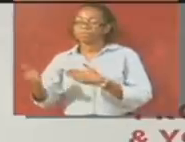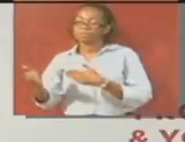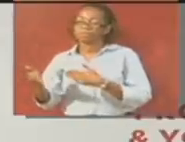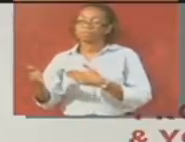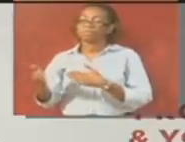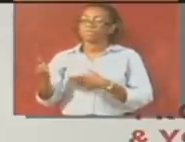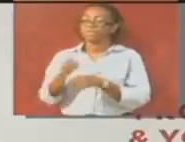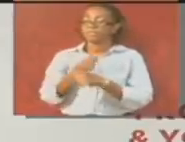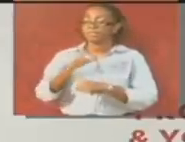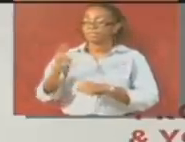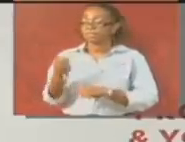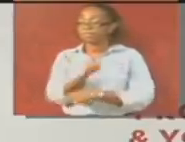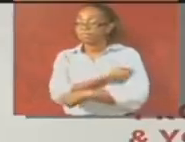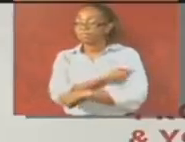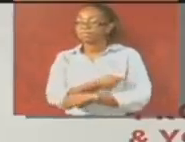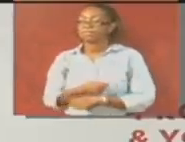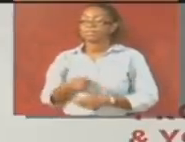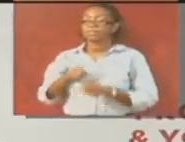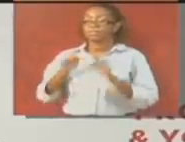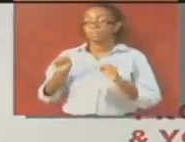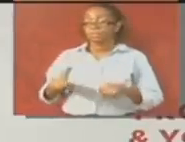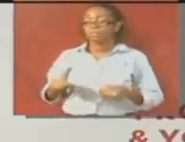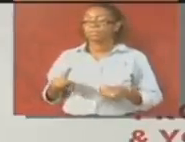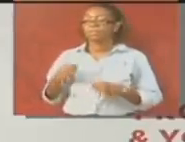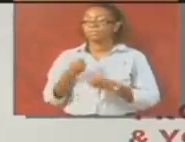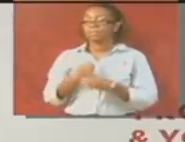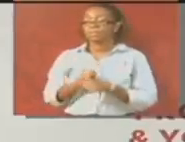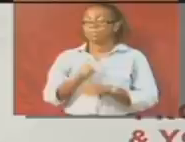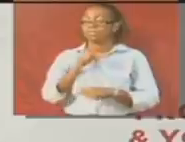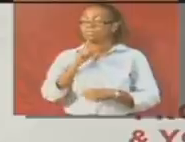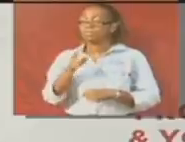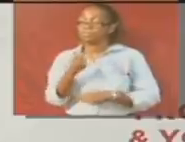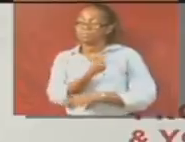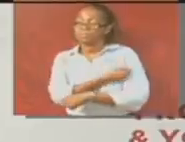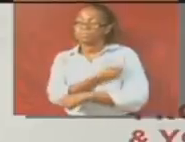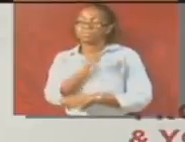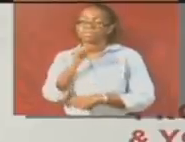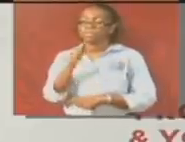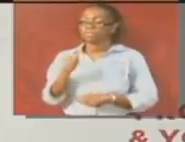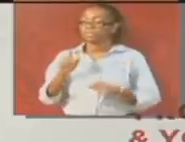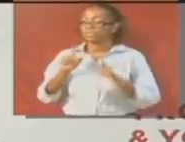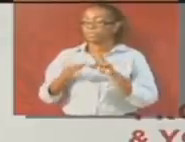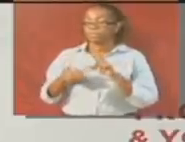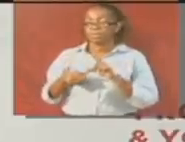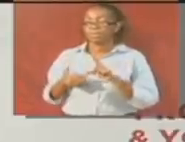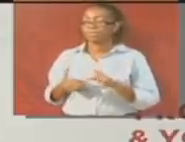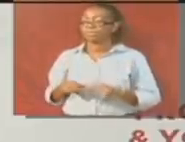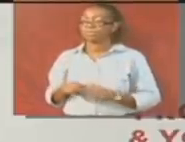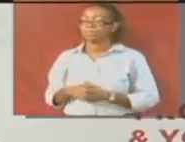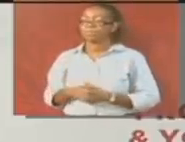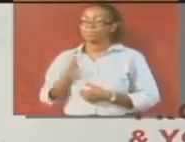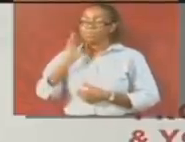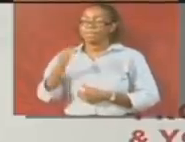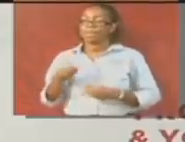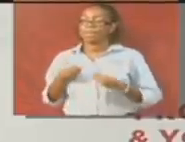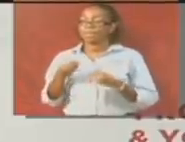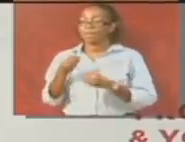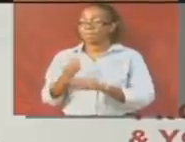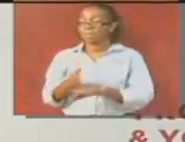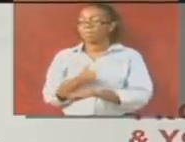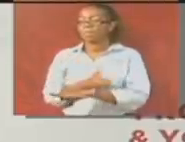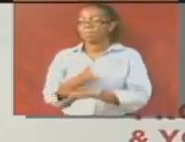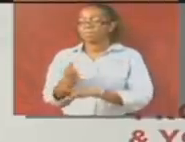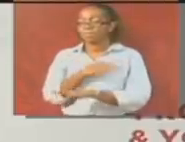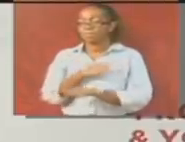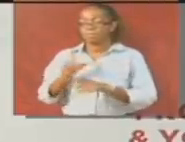the expiration date comes up. So you will find that some may be shorter and some may be longer, but none will necessarily exceed the 12